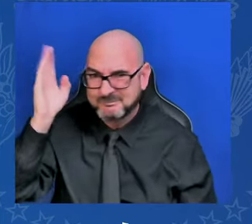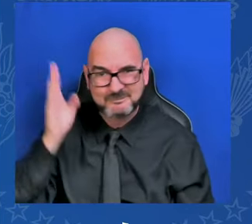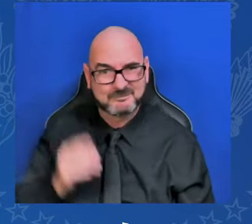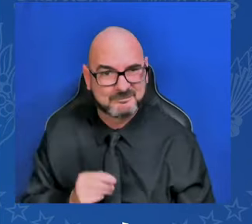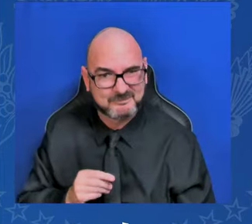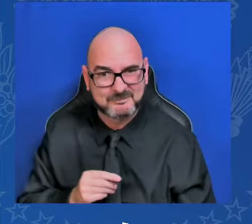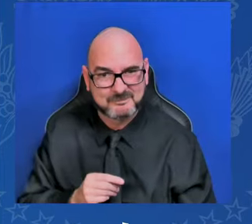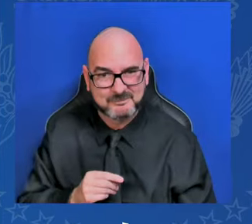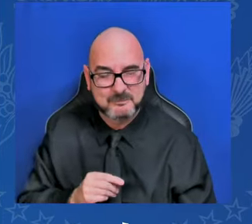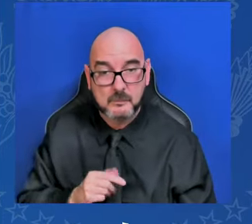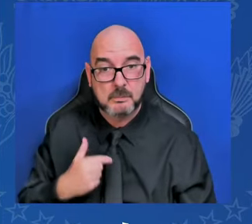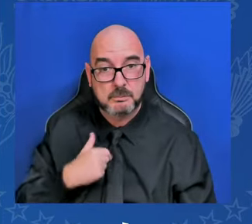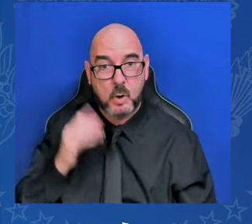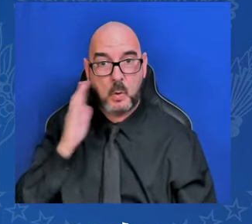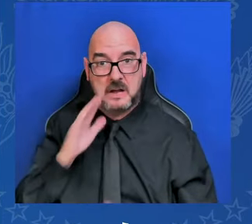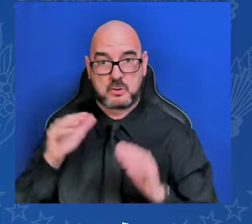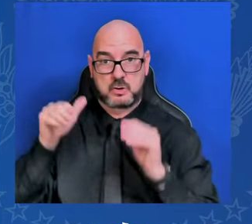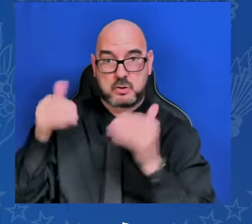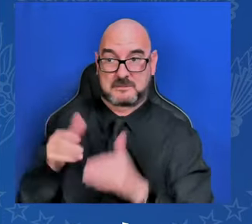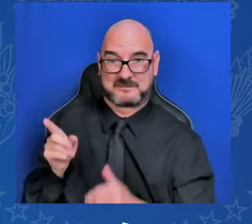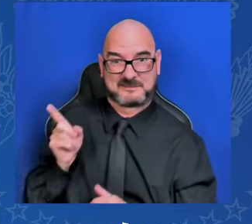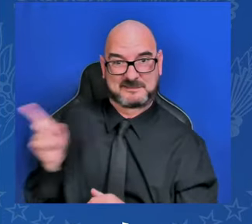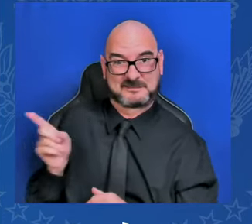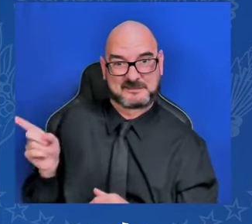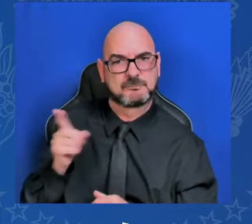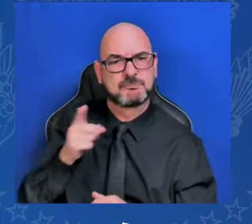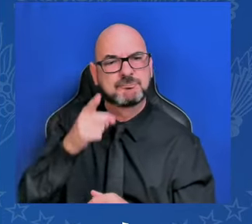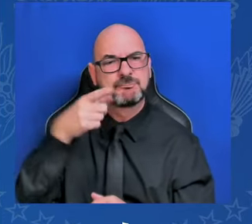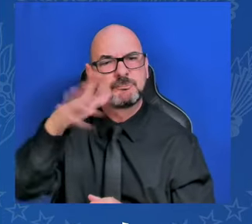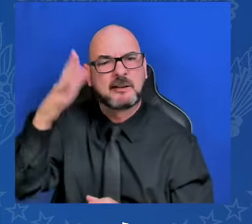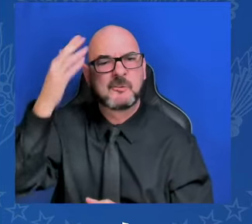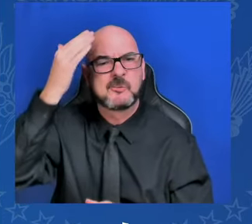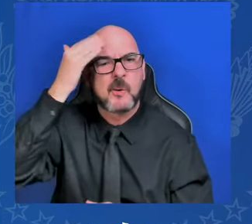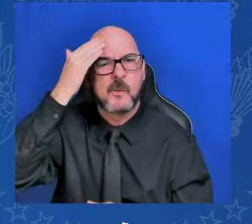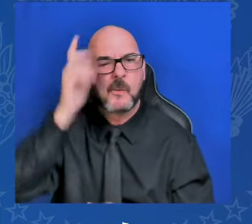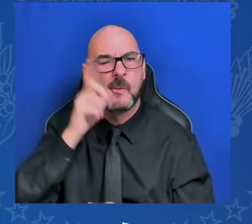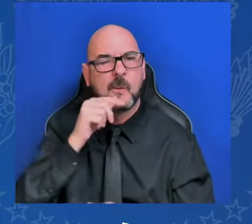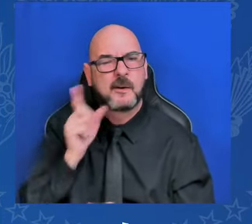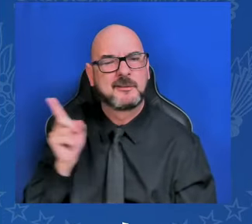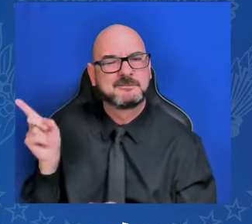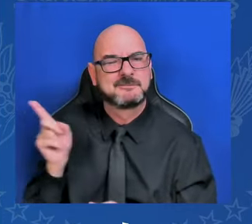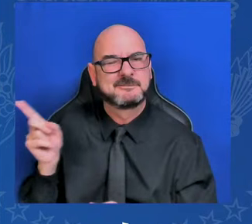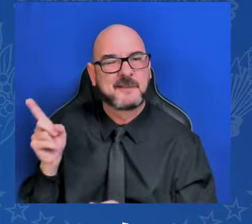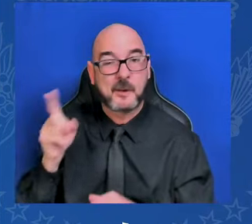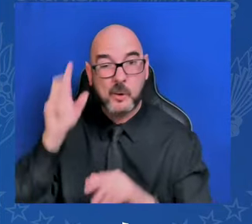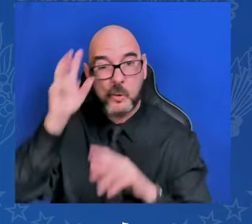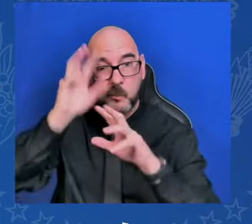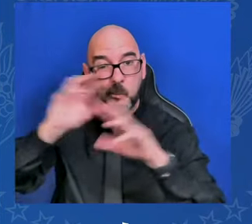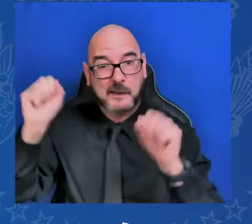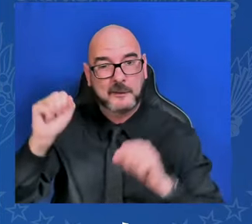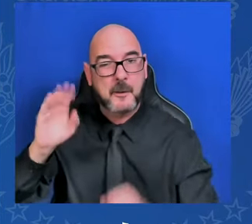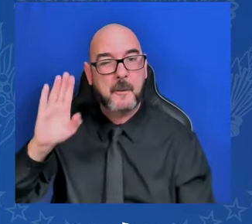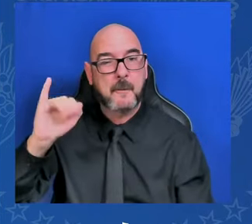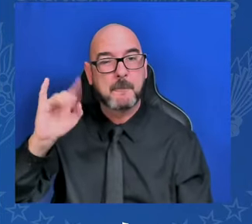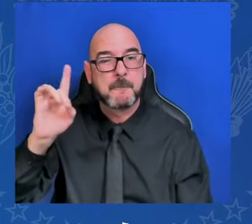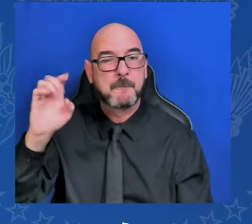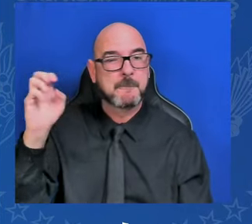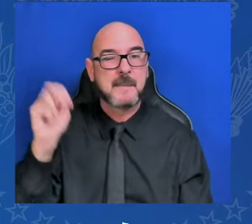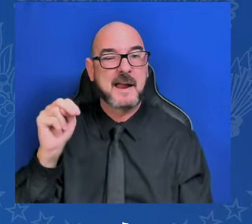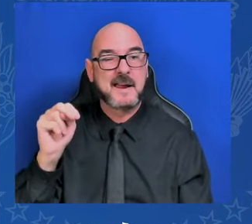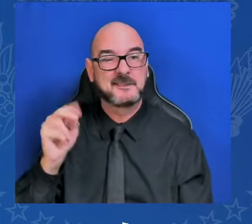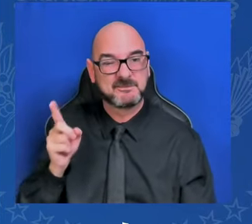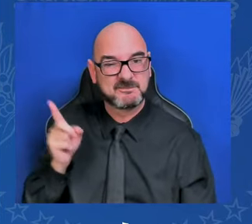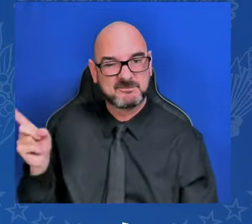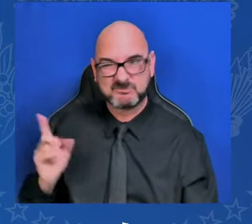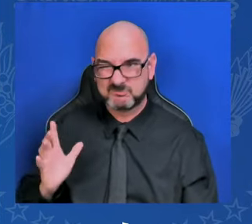introduction. President Biden is a good man who's been working hard to make life better for